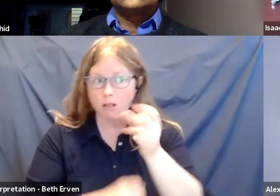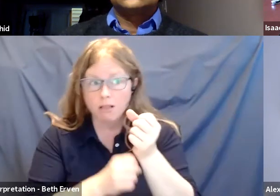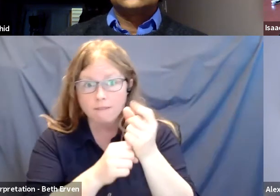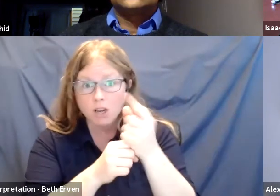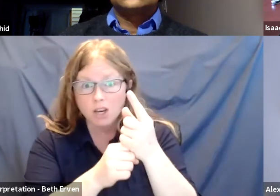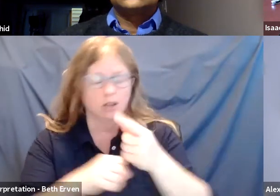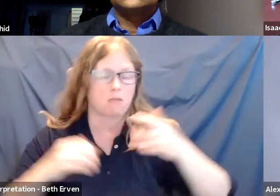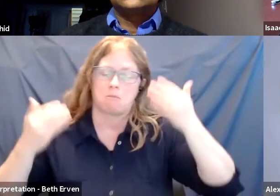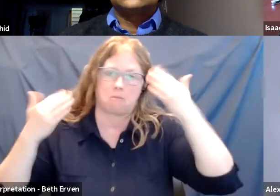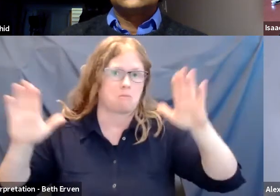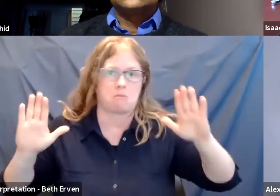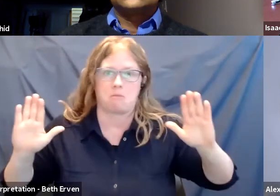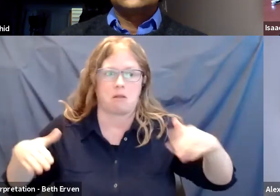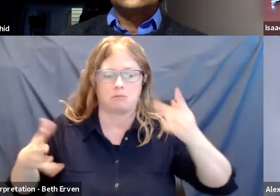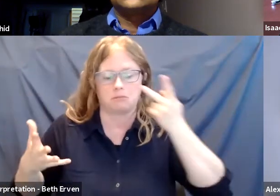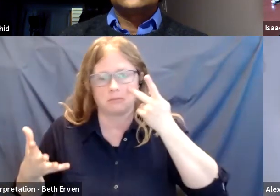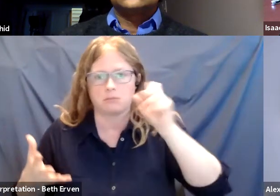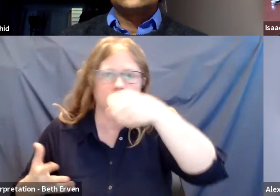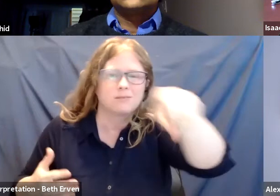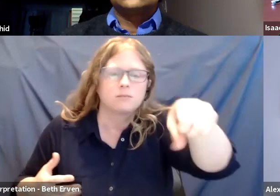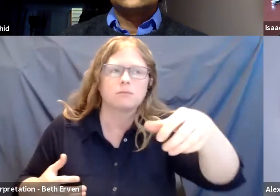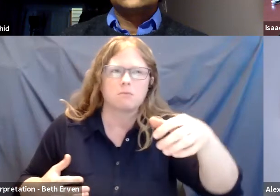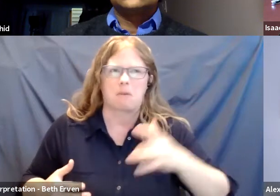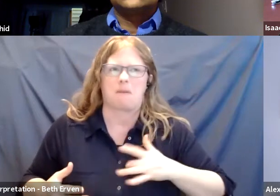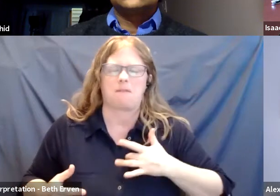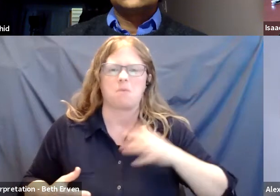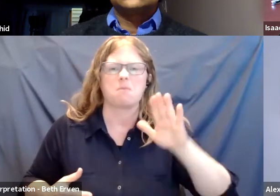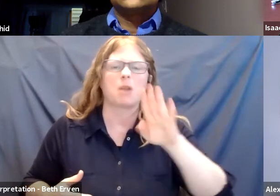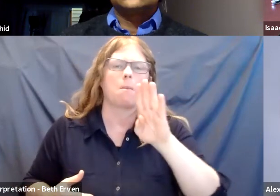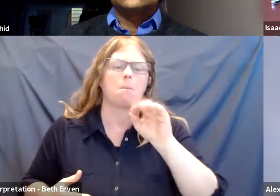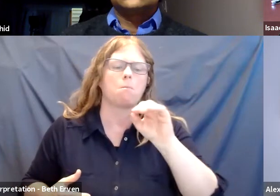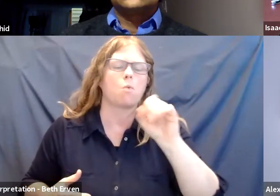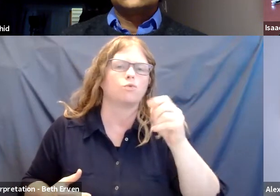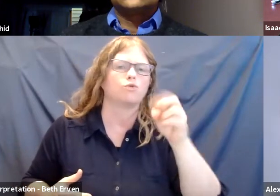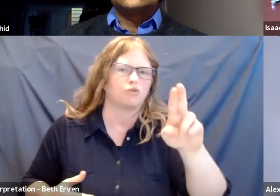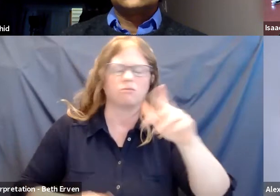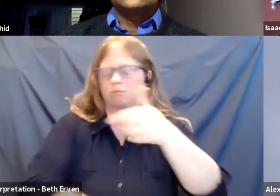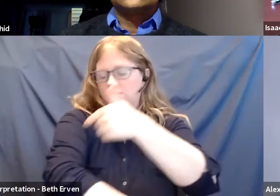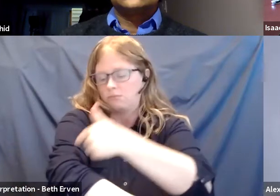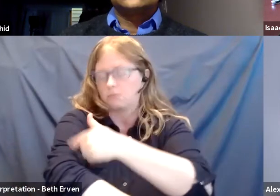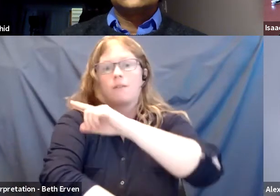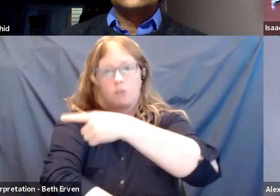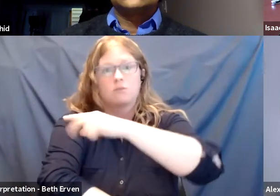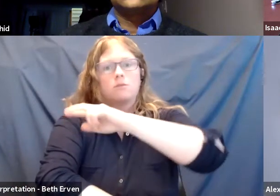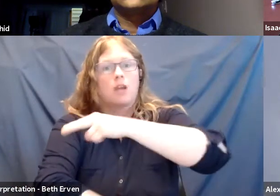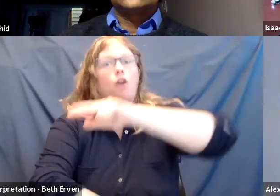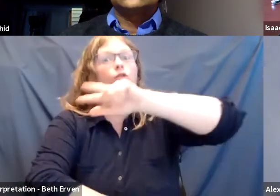Unclear. But I think we'll probably need a booster to account for some of the circulating variants of concern that we see around the